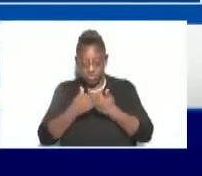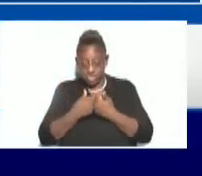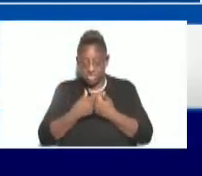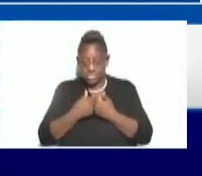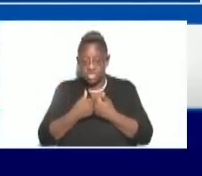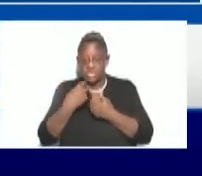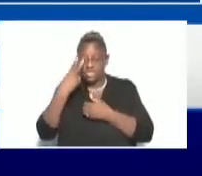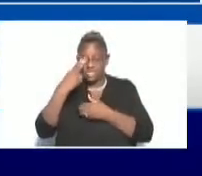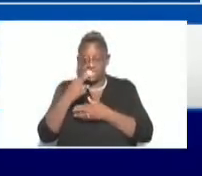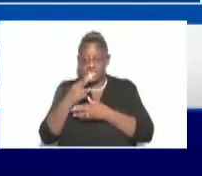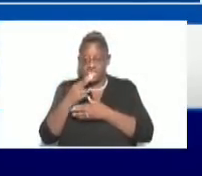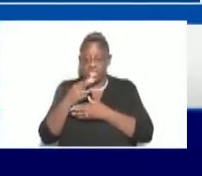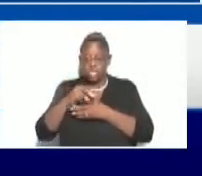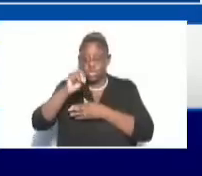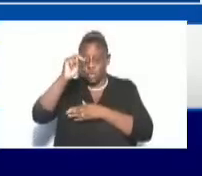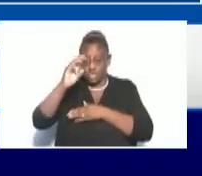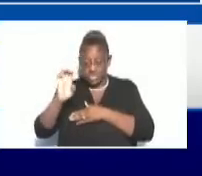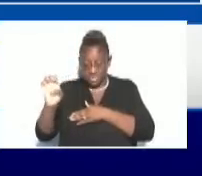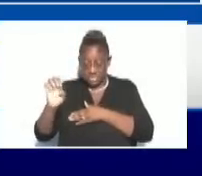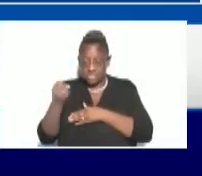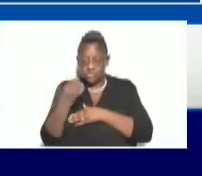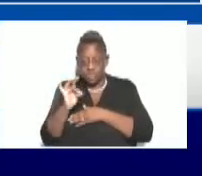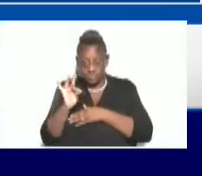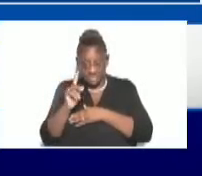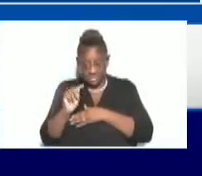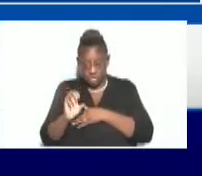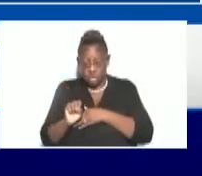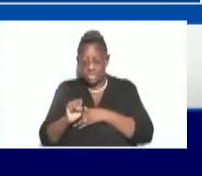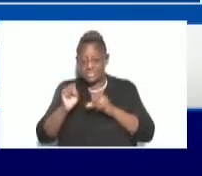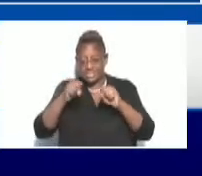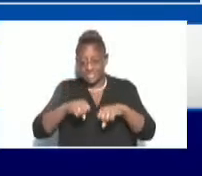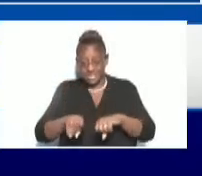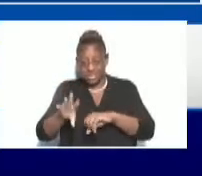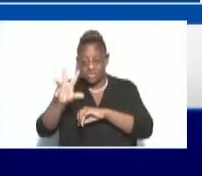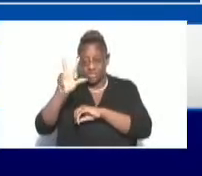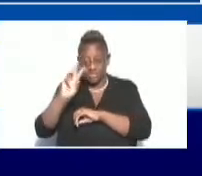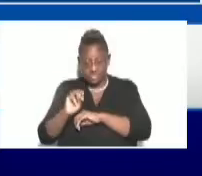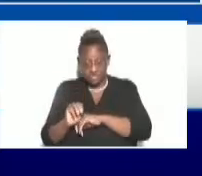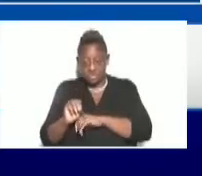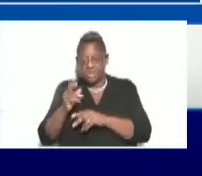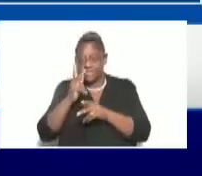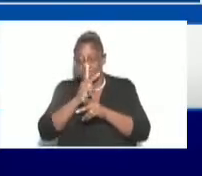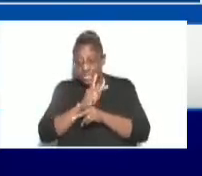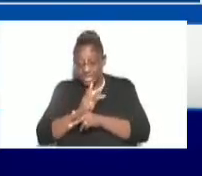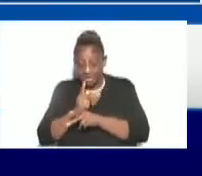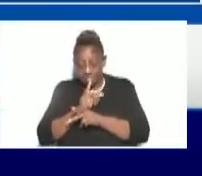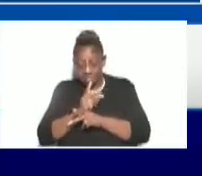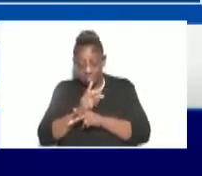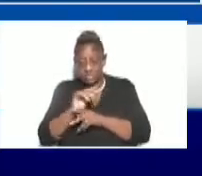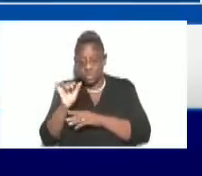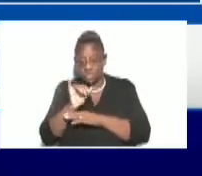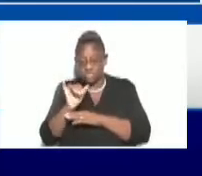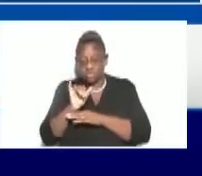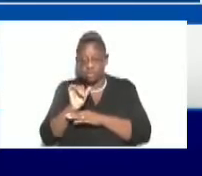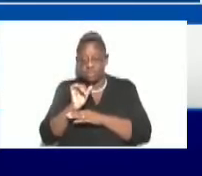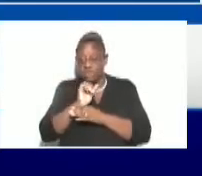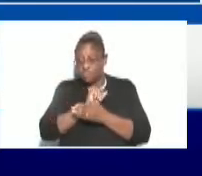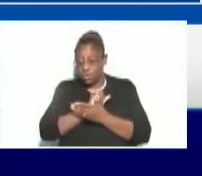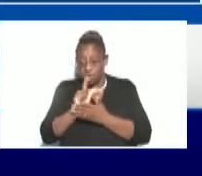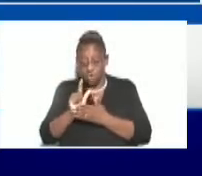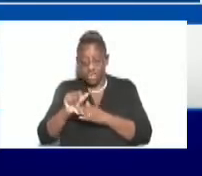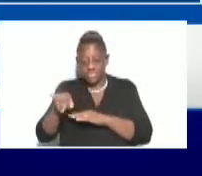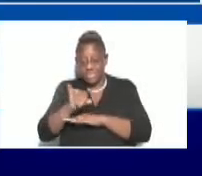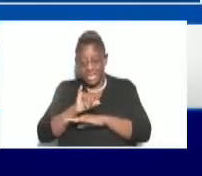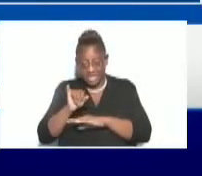a northeasterly flow, speeds 12 to 18 knots, wave height 3 to 6 feet, meaning caution flags will be in place for the entire island